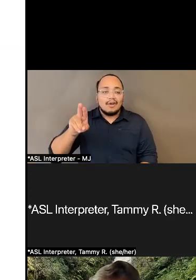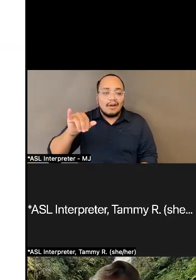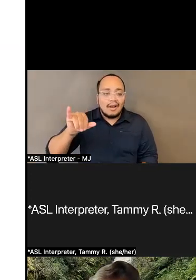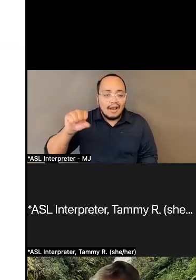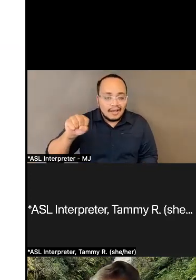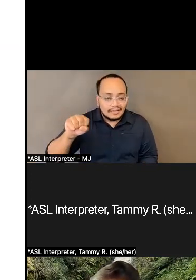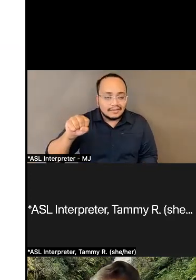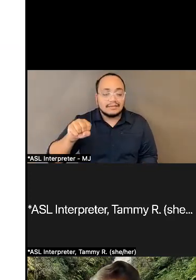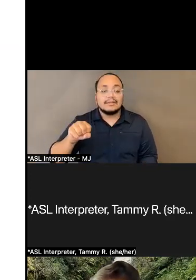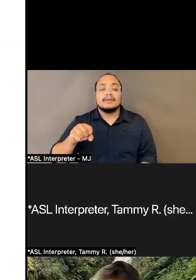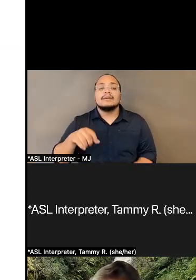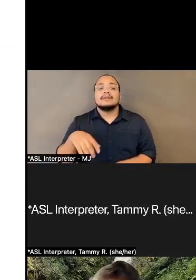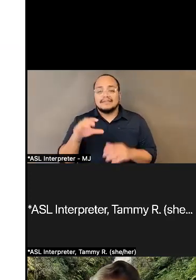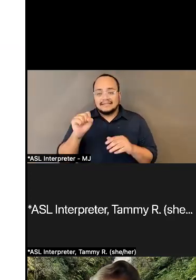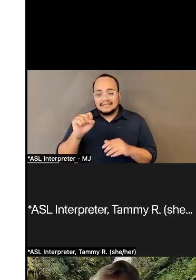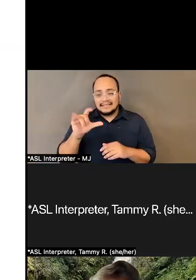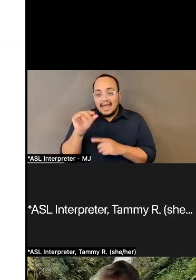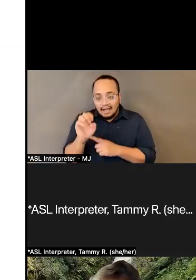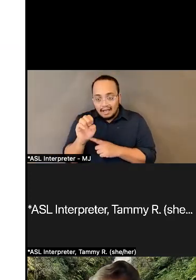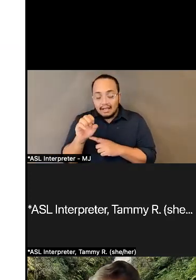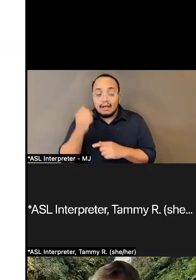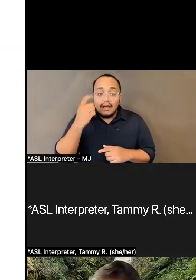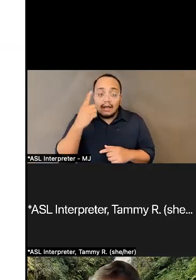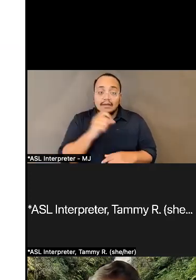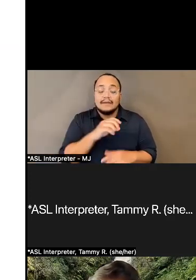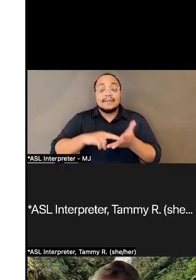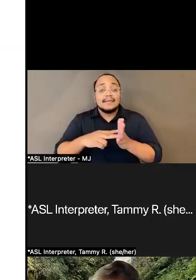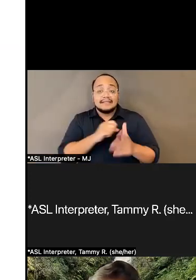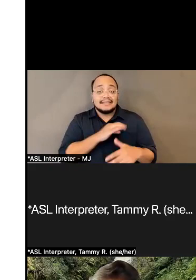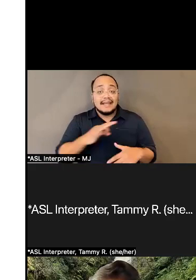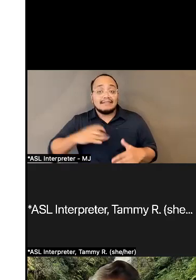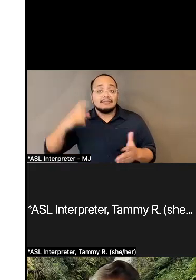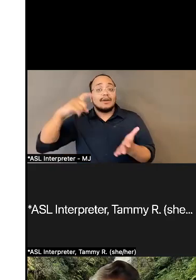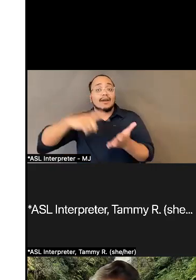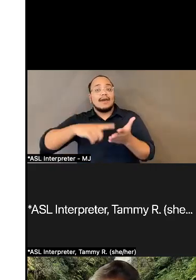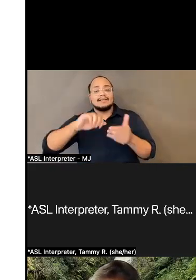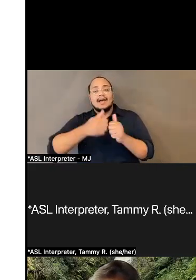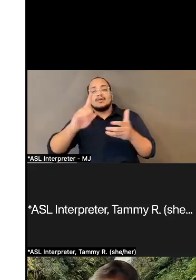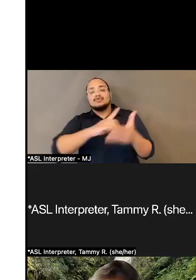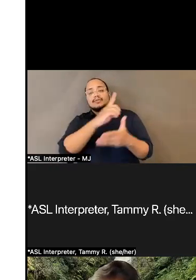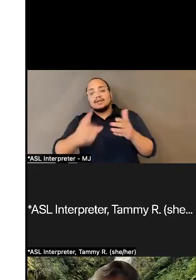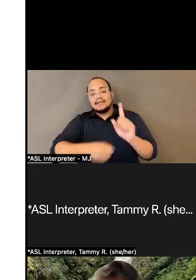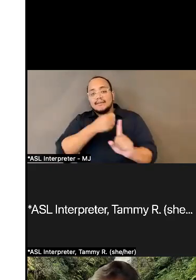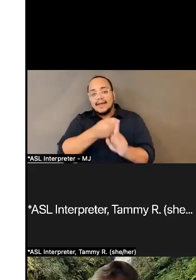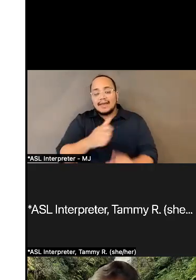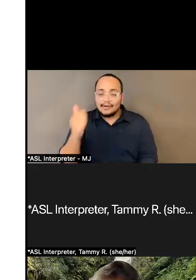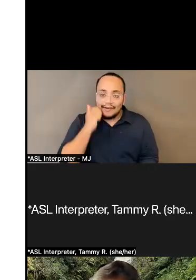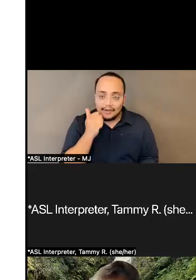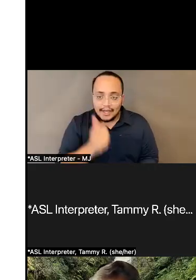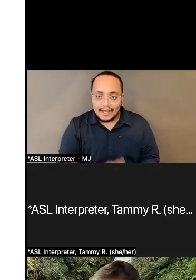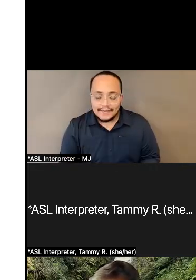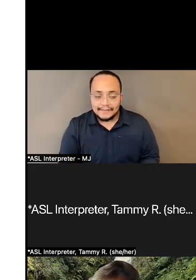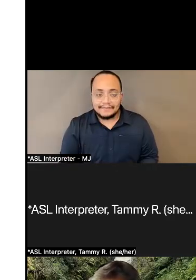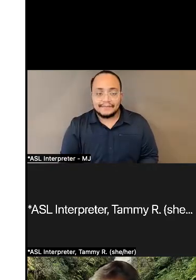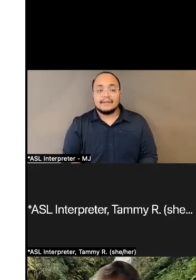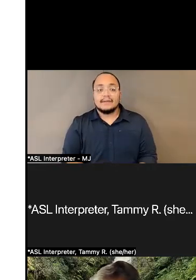like: staff understand how discrimination impacts people's everyday experience,